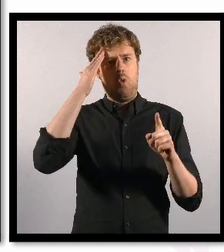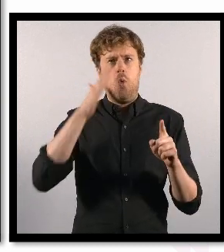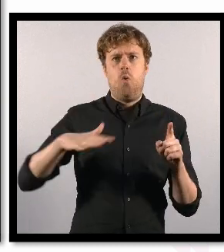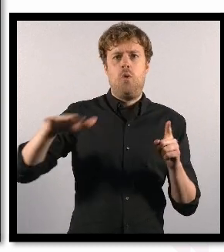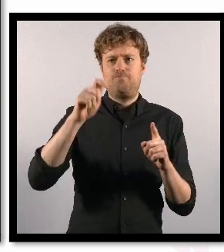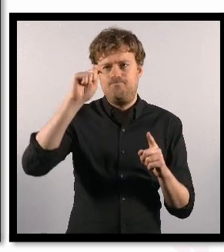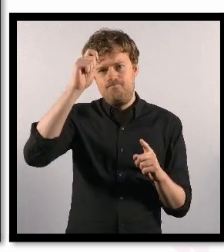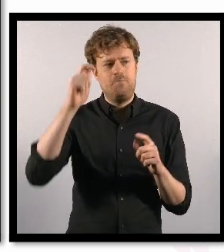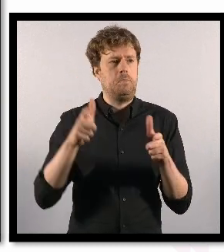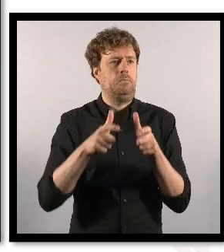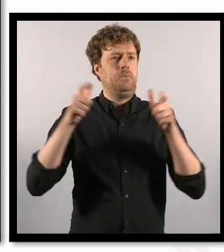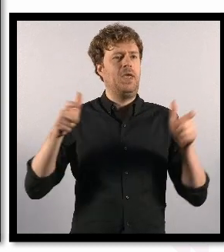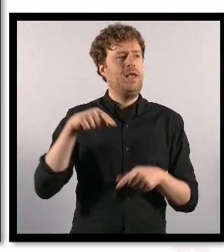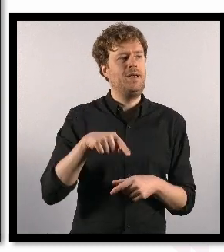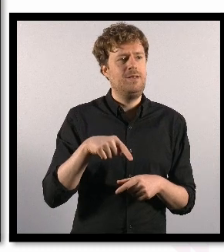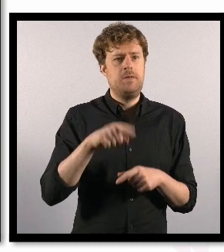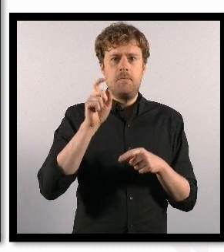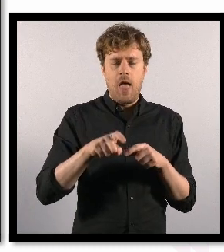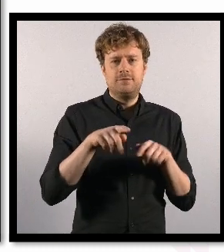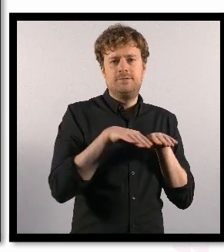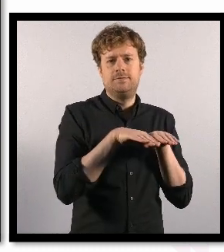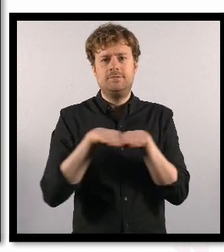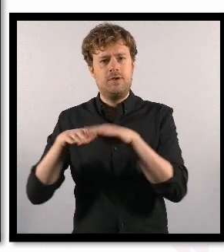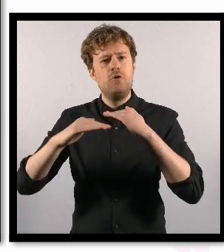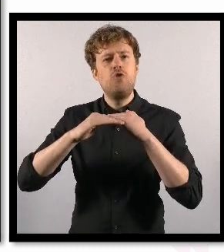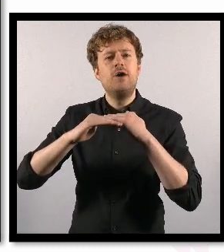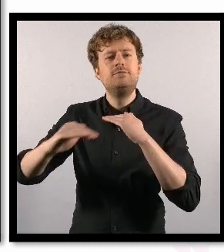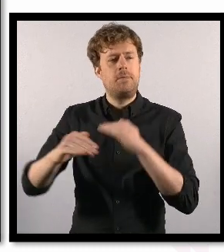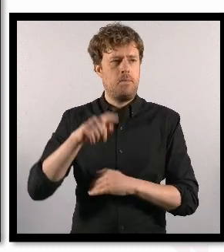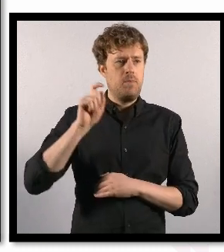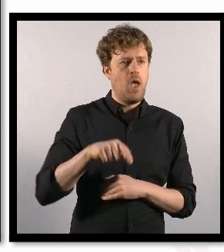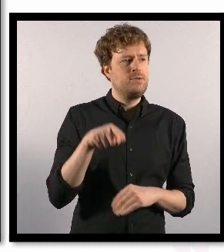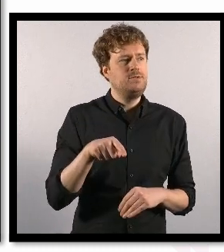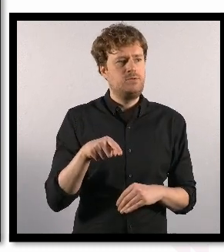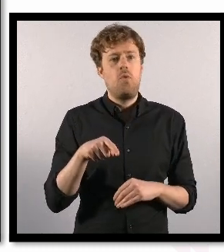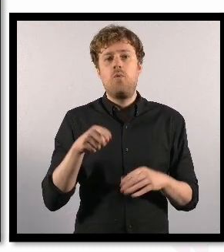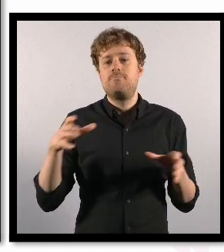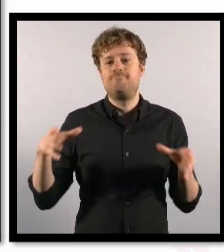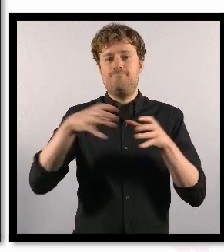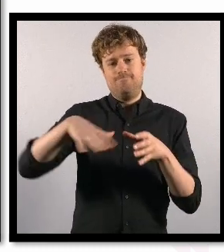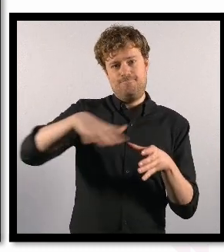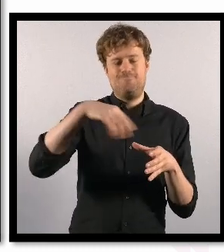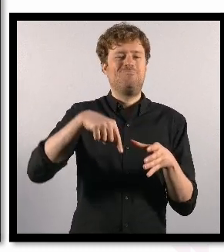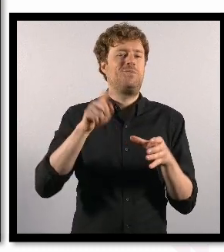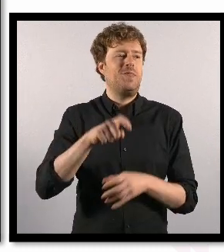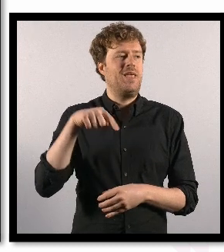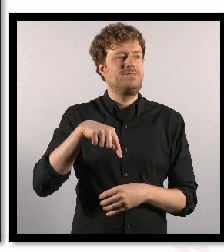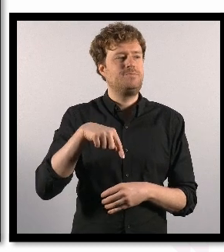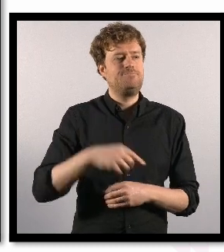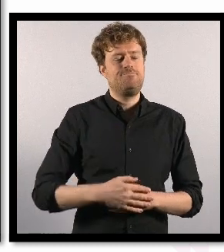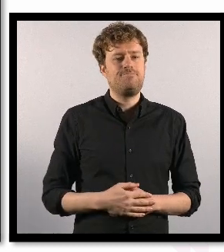takes us several years out into the future. We're looking at availability and resilience, because even in commodity clouds, we can experience